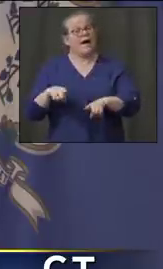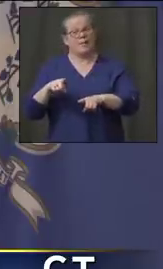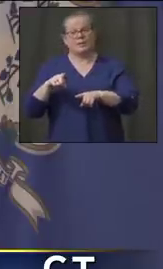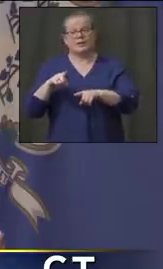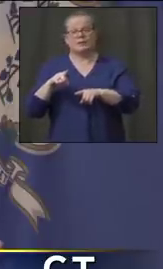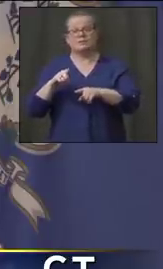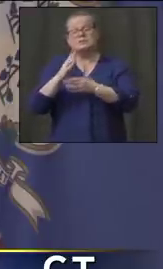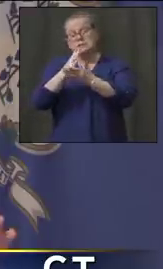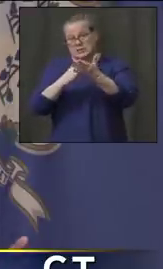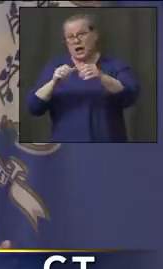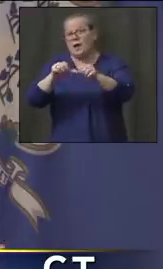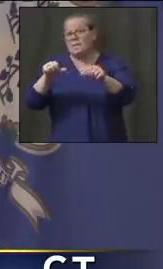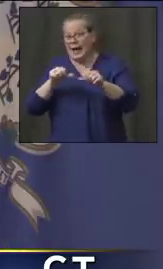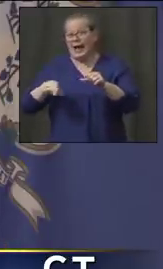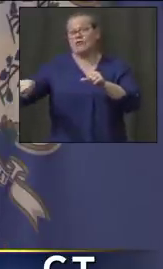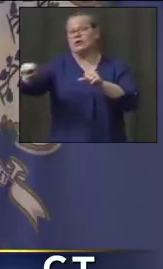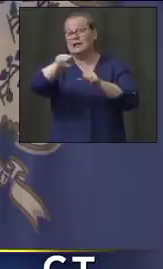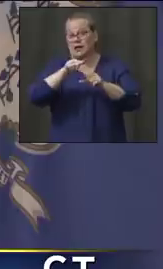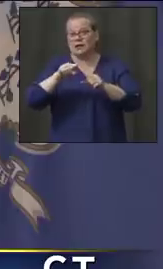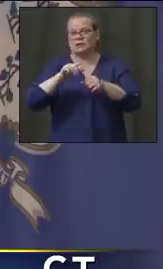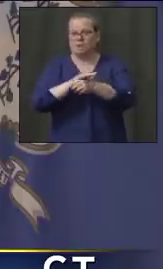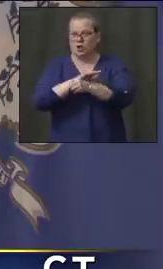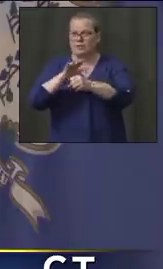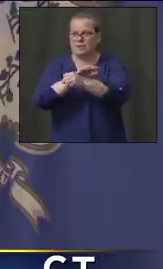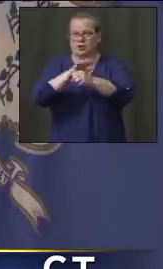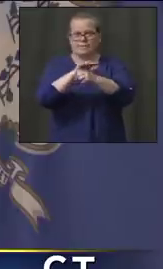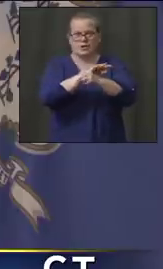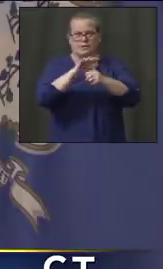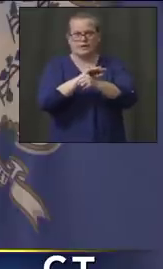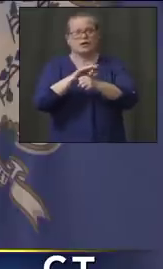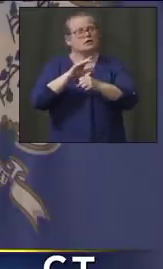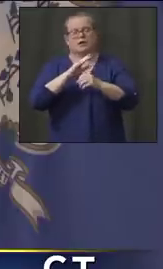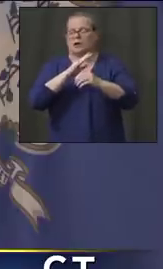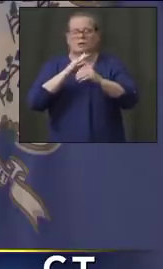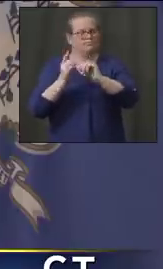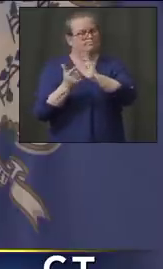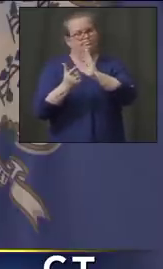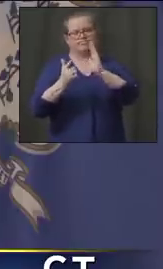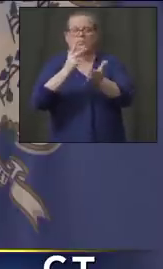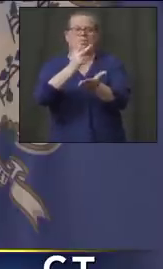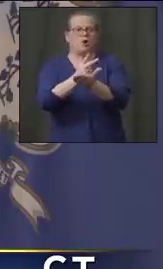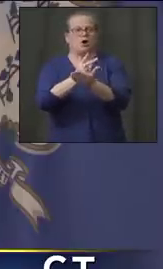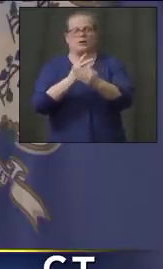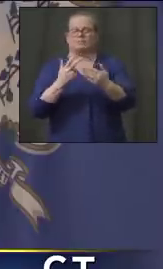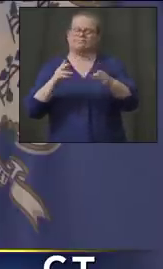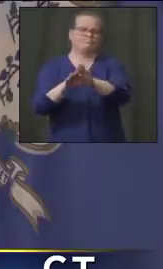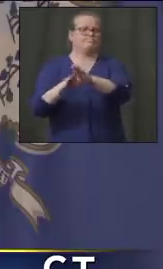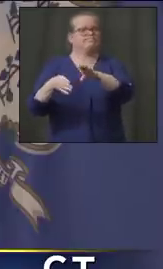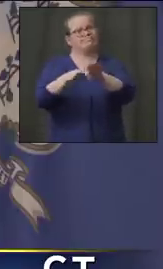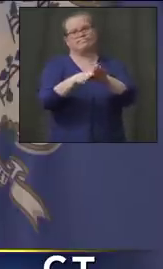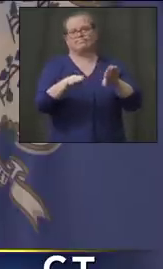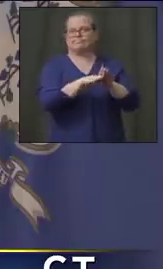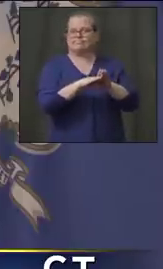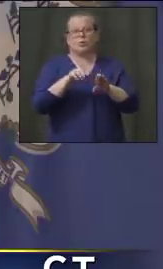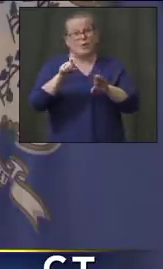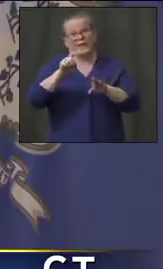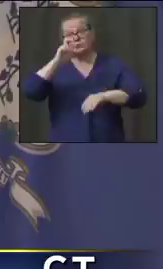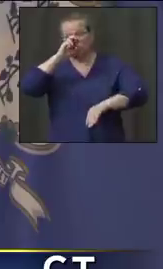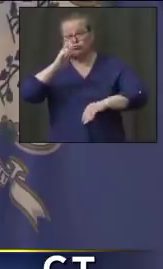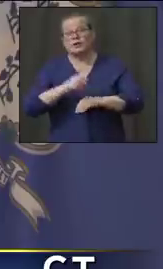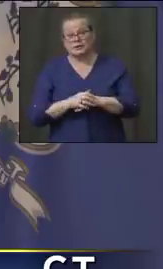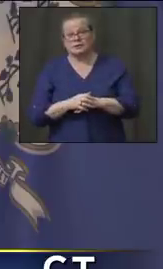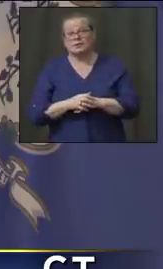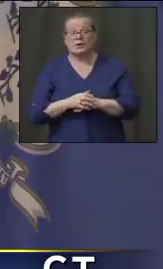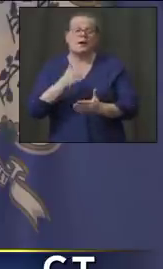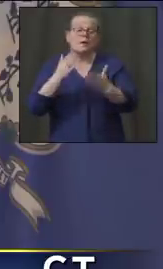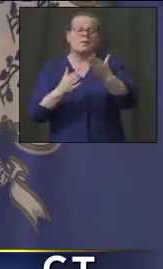at a certain point because it looked like they were getting overcrowded, and I think we're going to have to be pretty strict on that. You maybe see that Gavin Newsom,